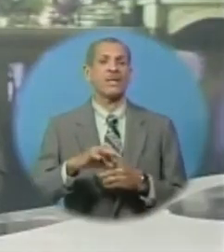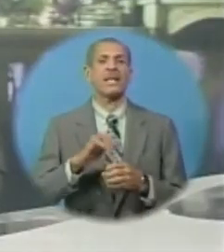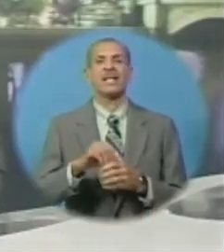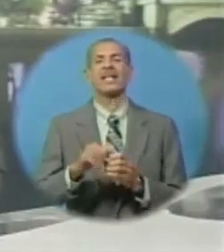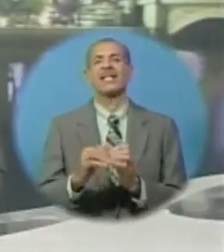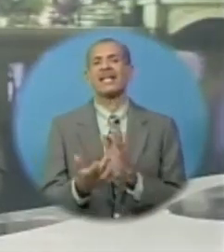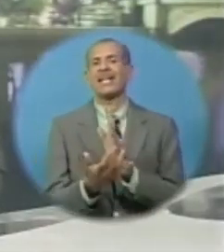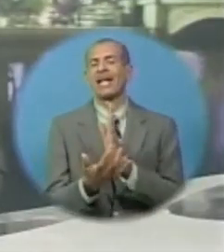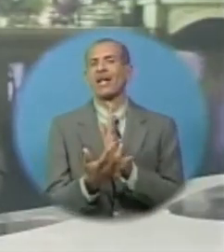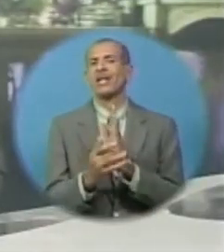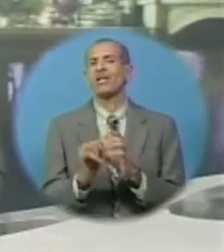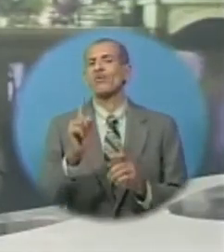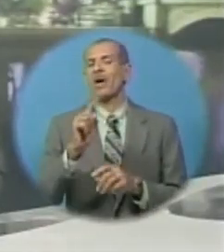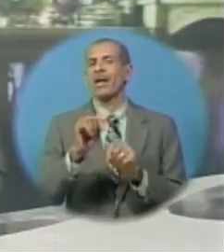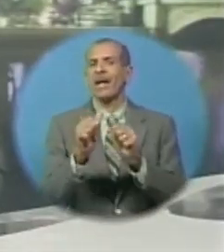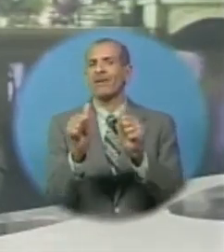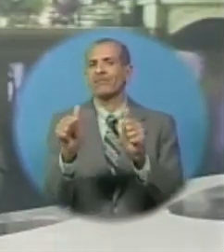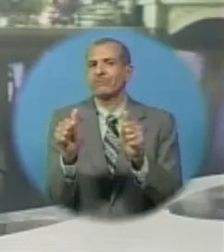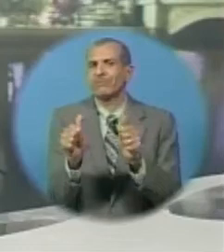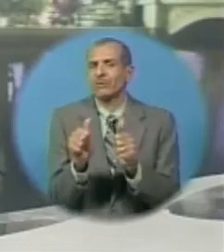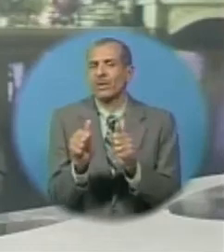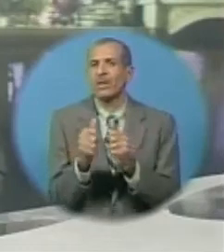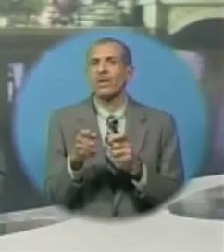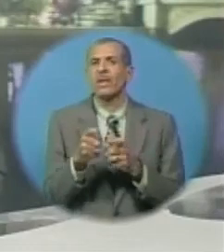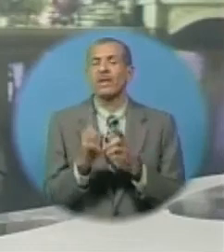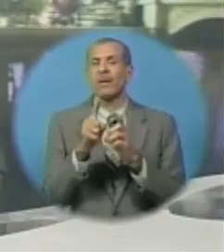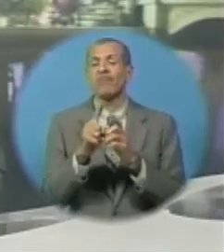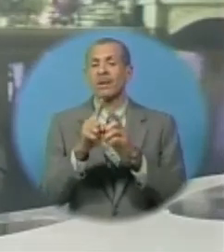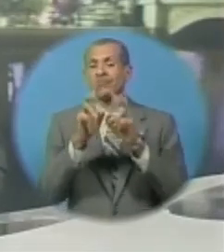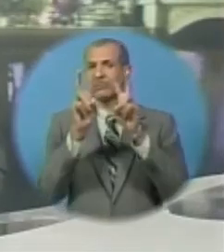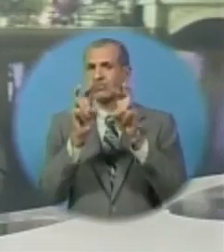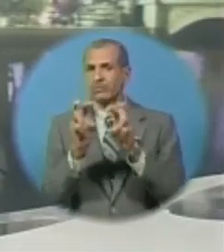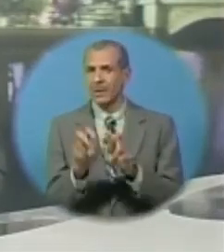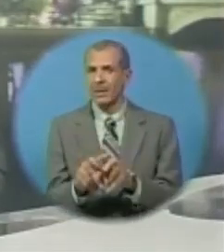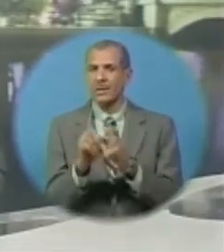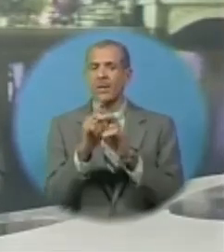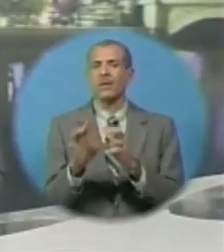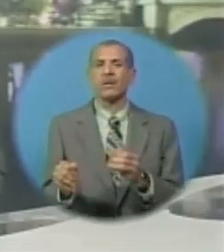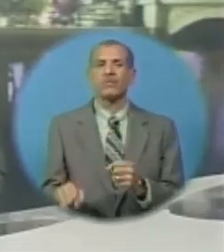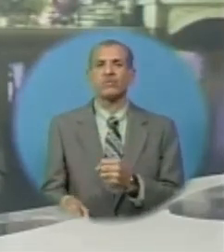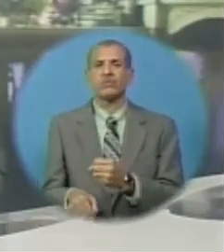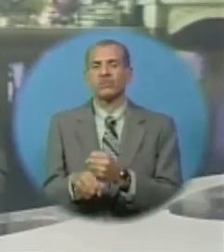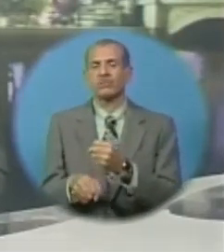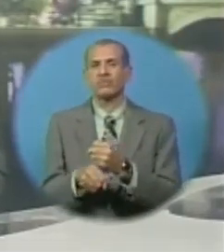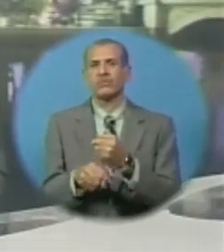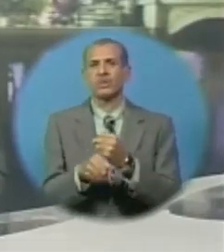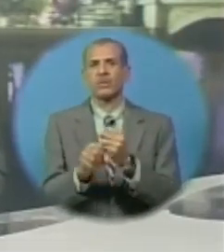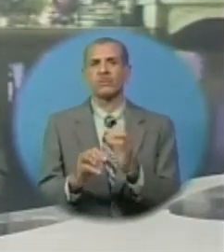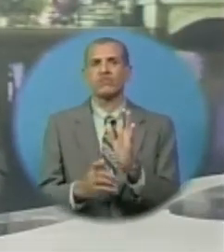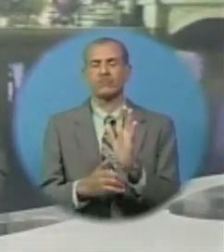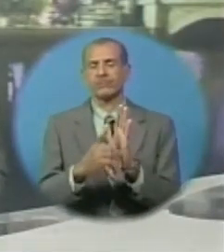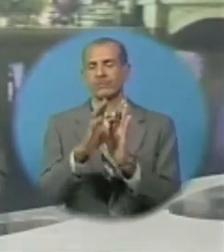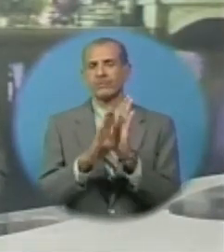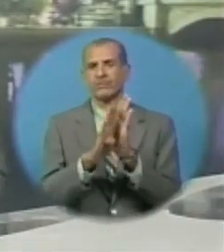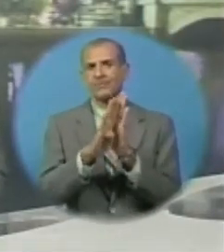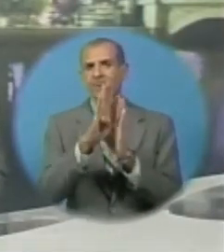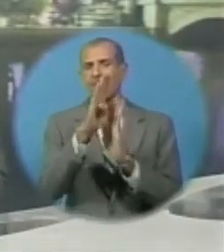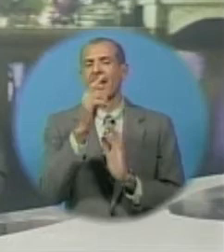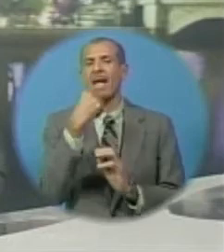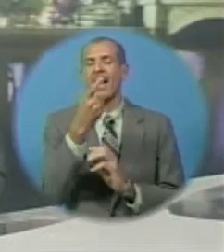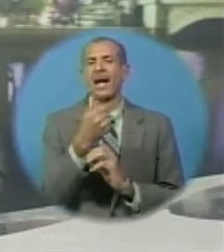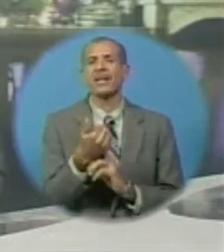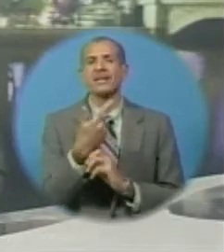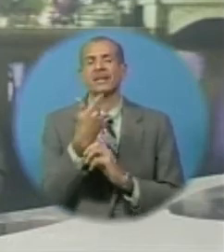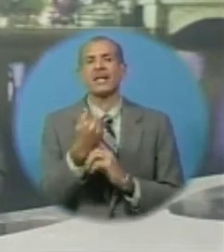Investment in technology is one of the avenues which can be explored to spur economic growth. This is according to Gabriel Abed,